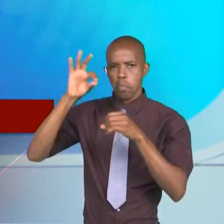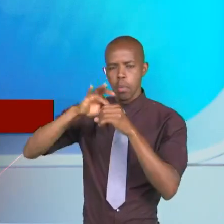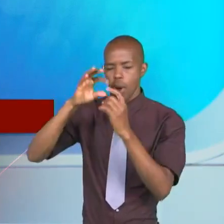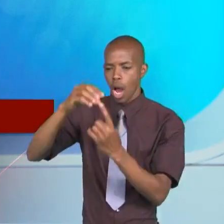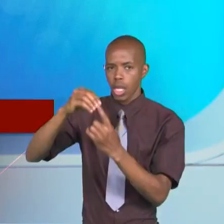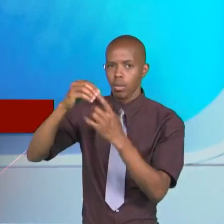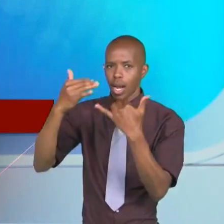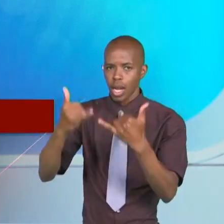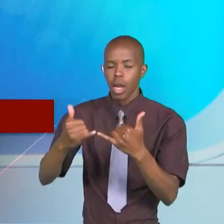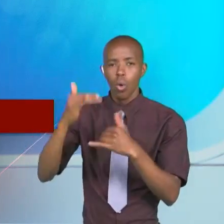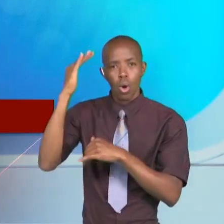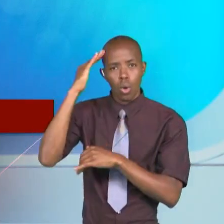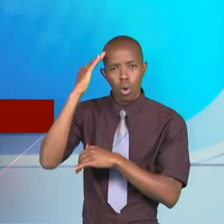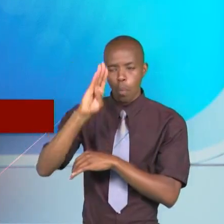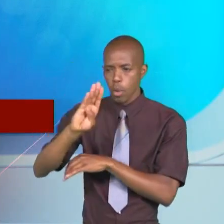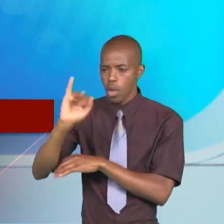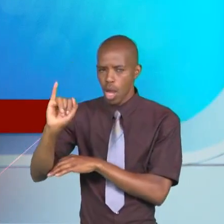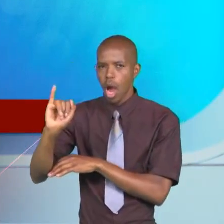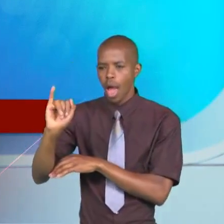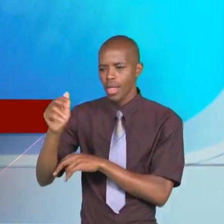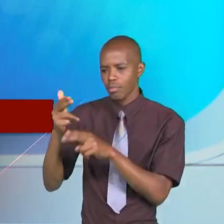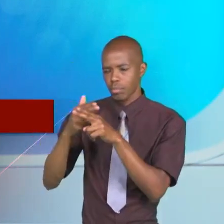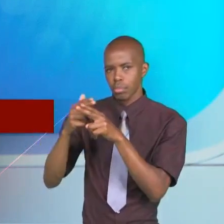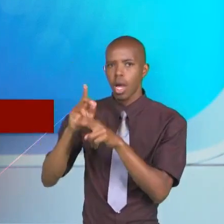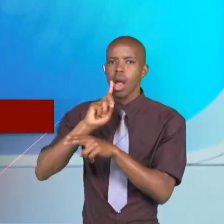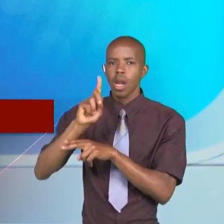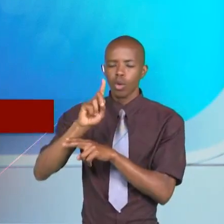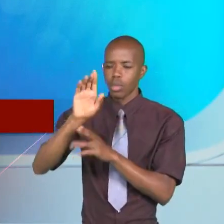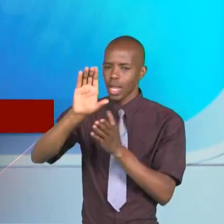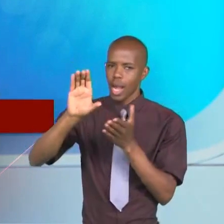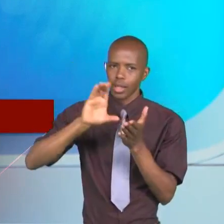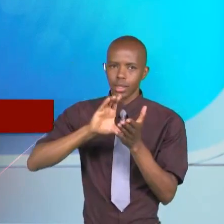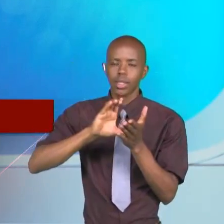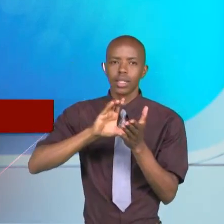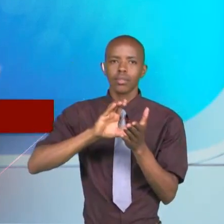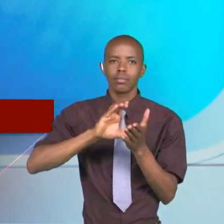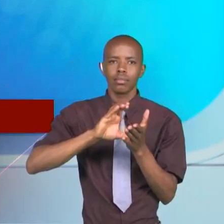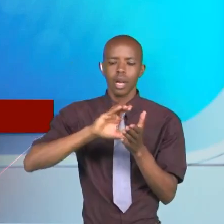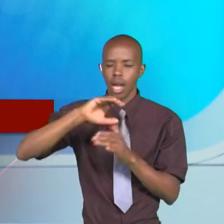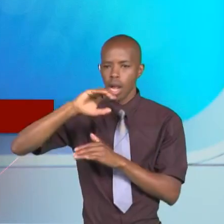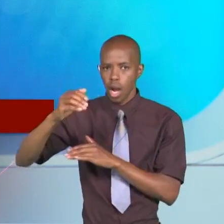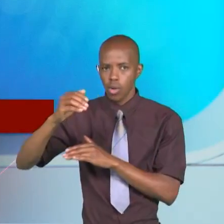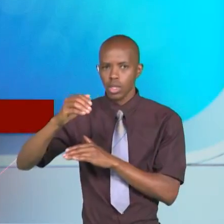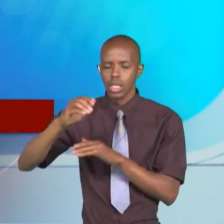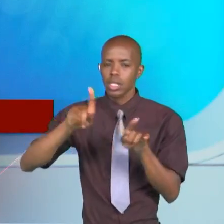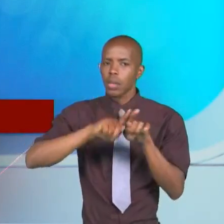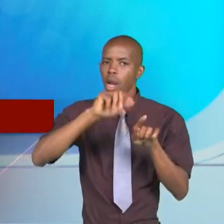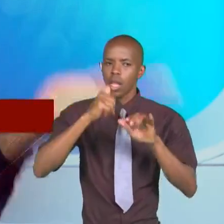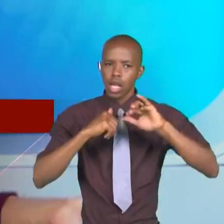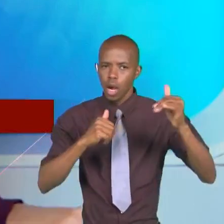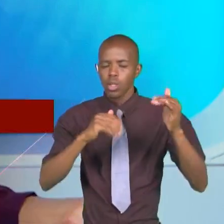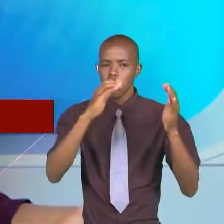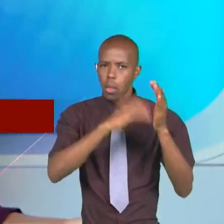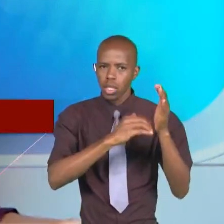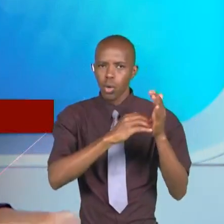especially now that we have BBI coming in, and Nairobi is sort of like a central county, unlike other counties such as Machakos